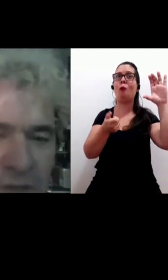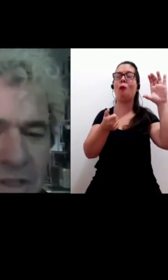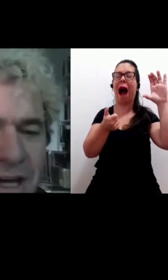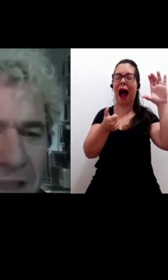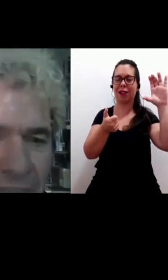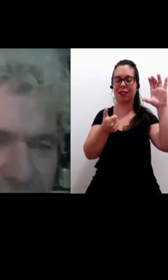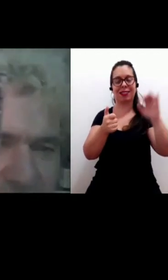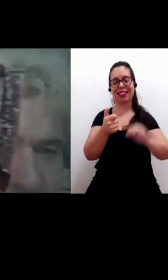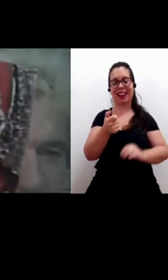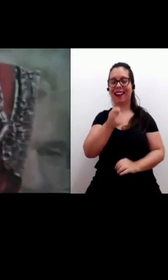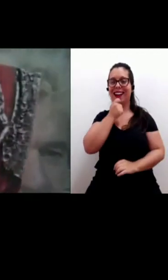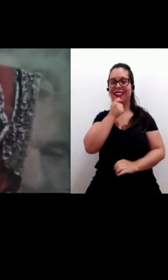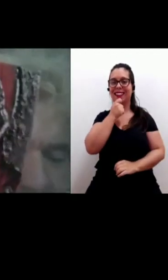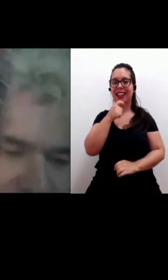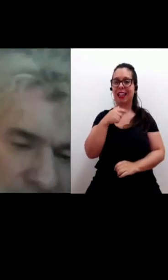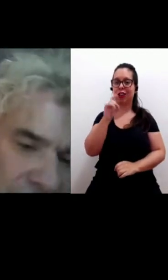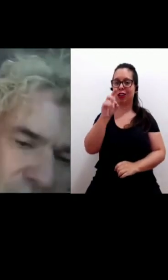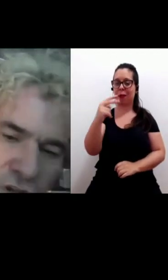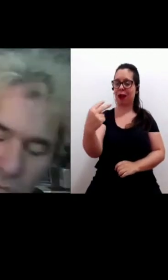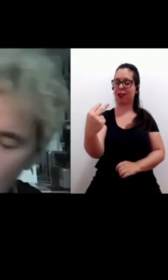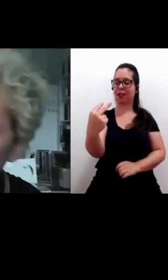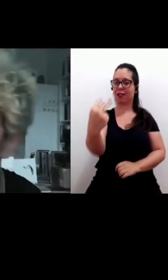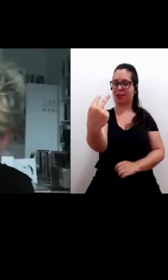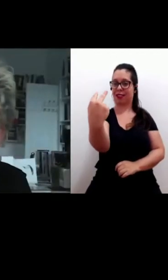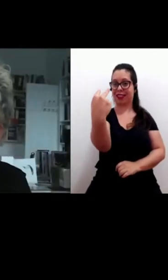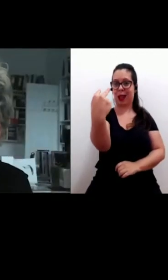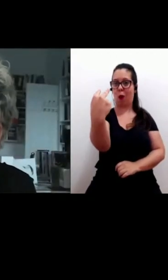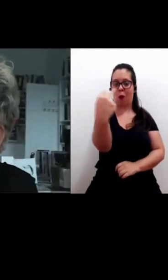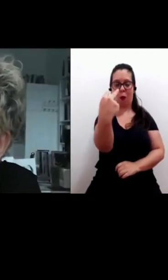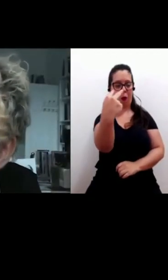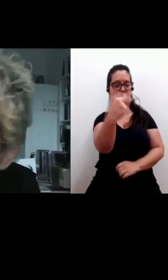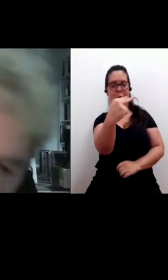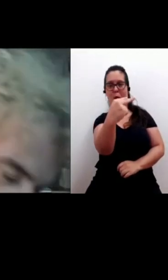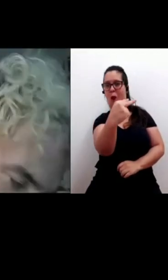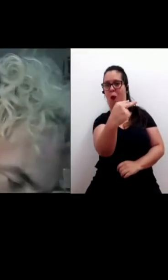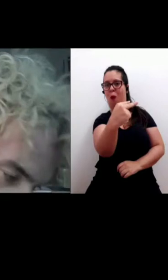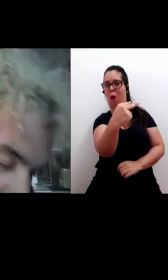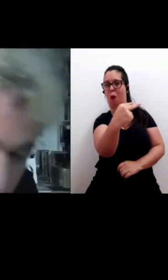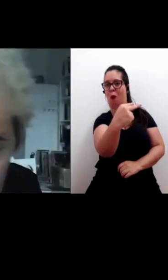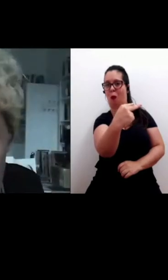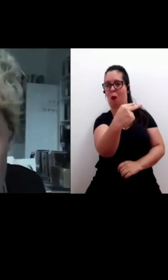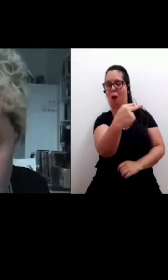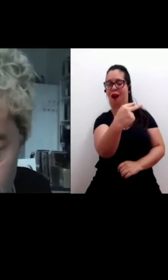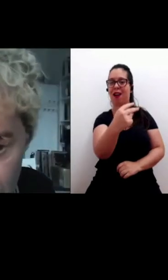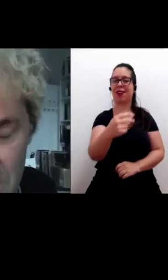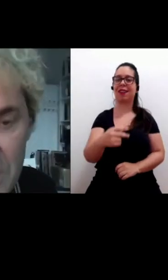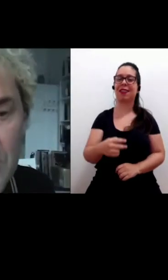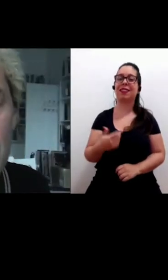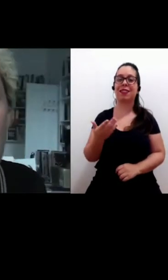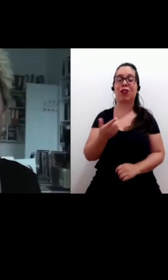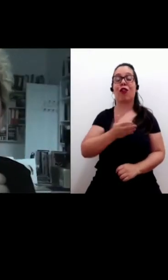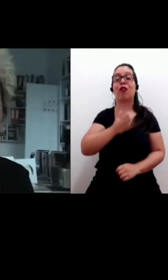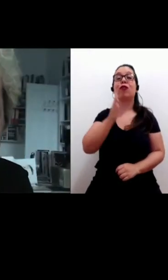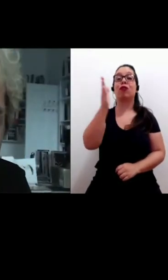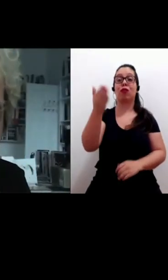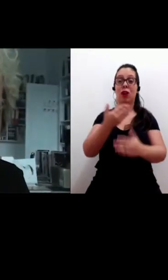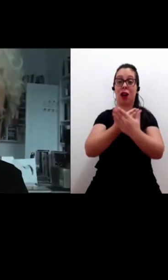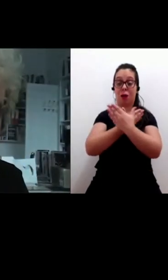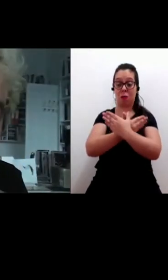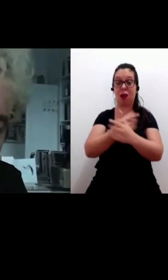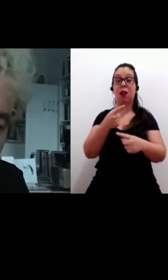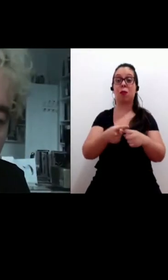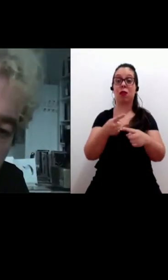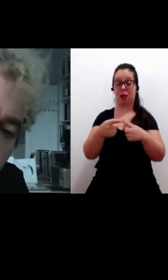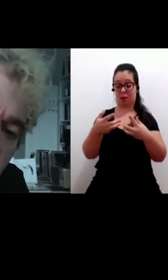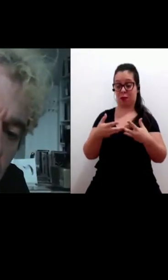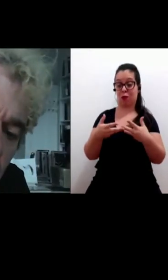our shoulder. And that's exciting. And we get that around the world. And Albania, the reason I went to Albania, because I was invited and I'd never